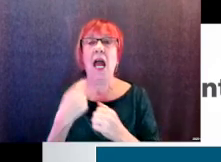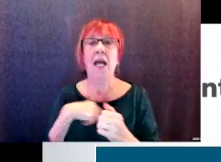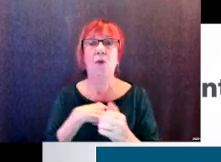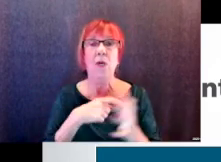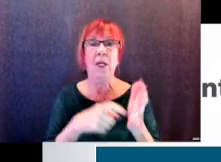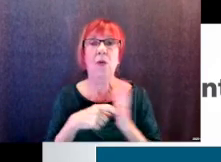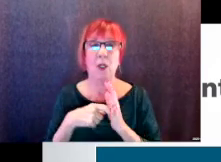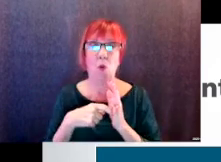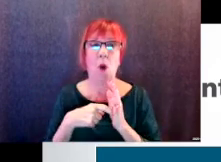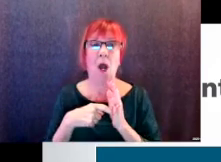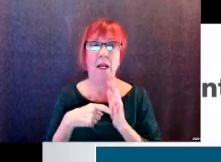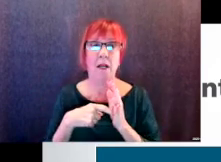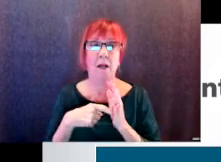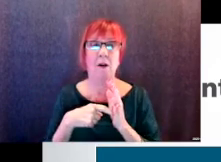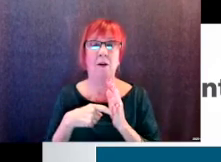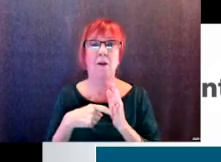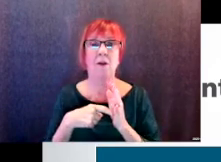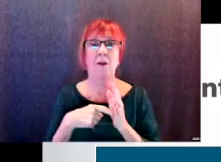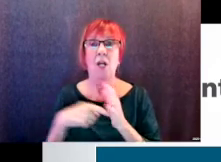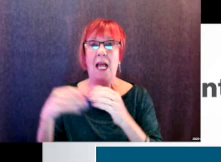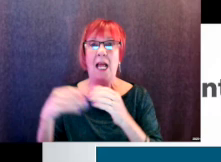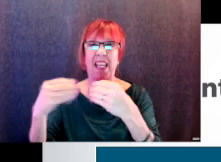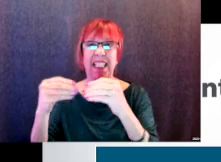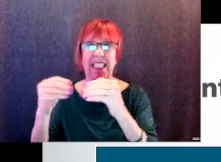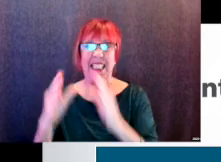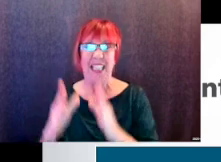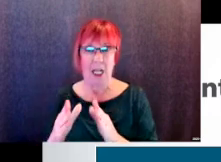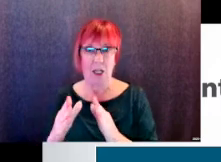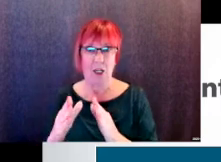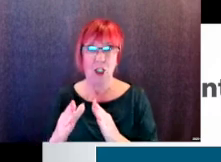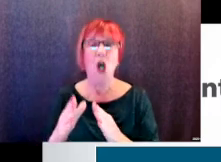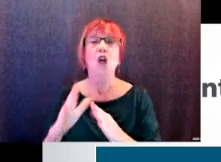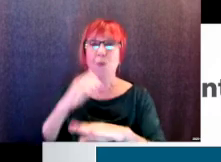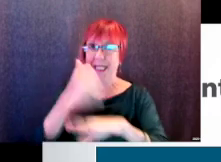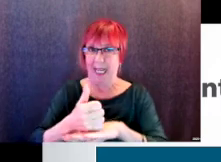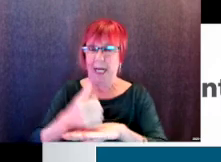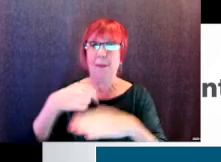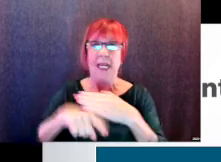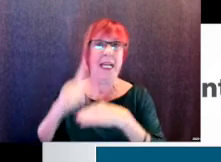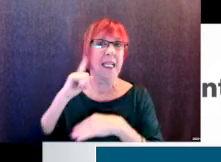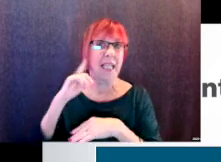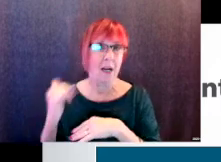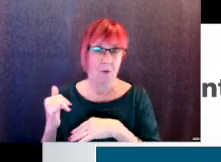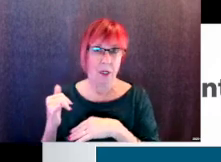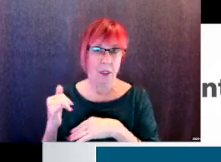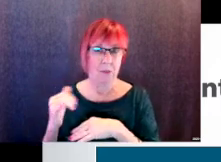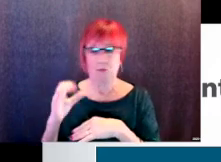these incentives also cover accessories such as helmets, locks,